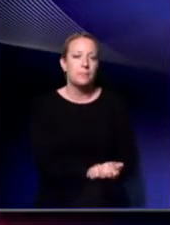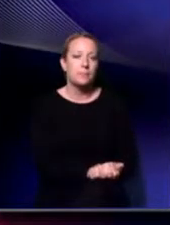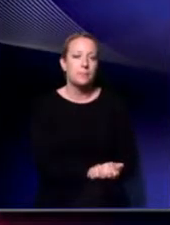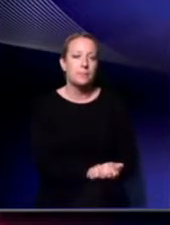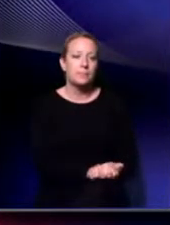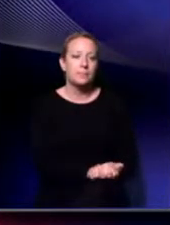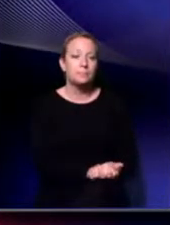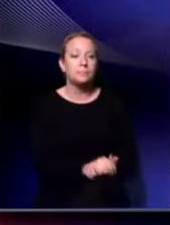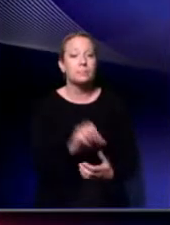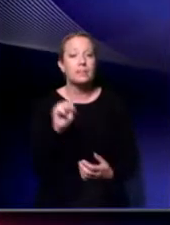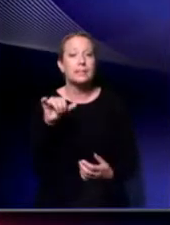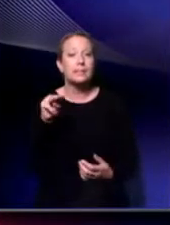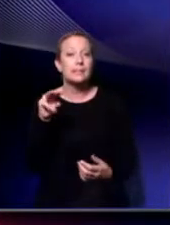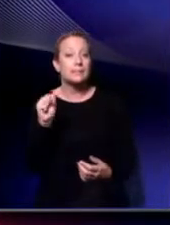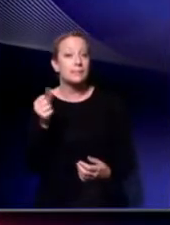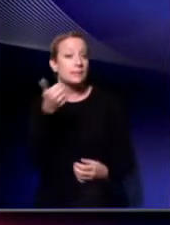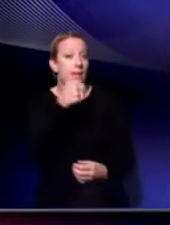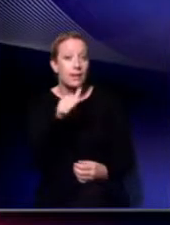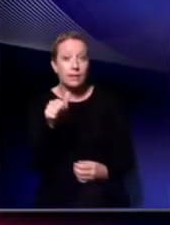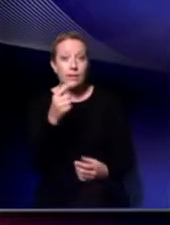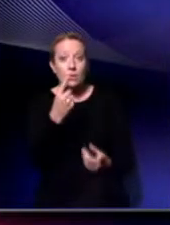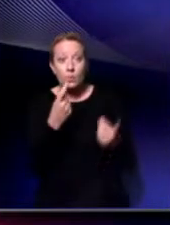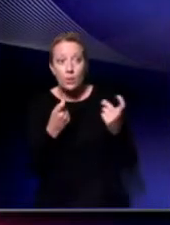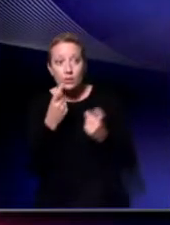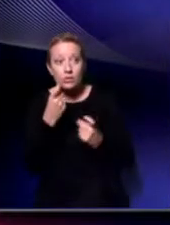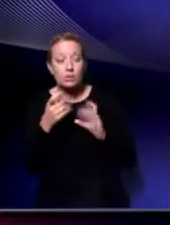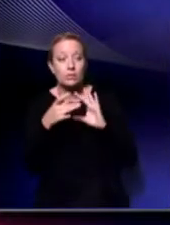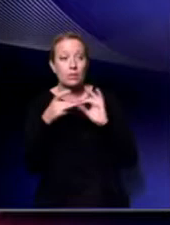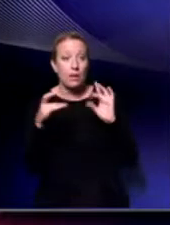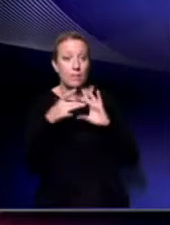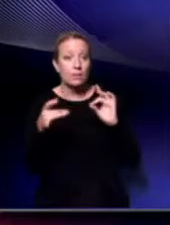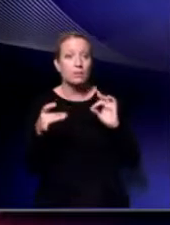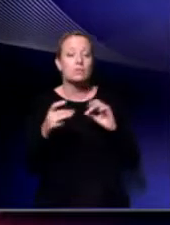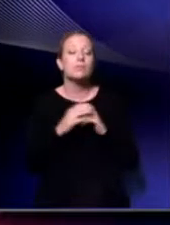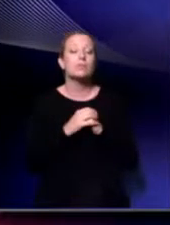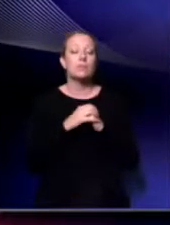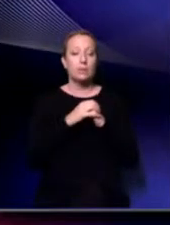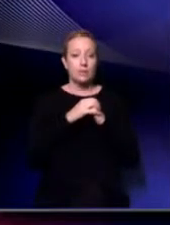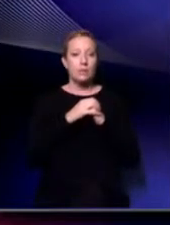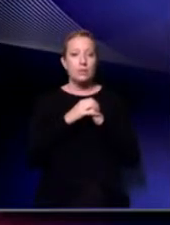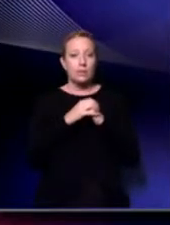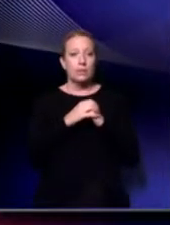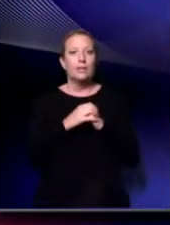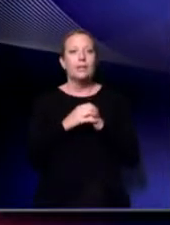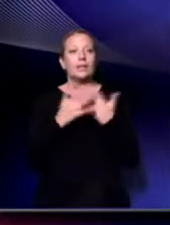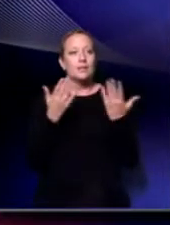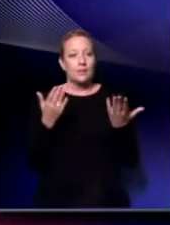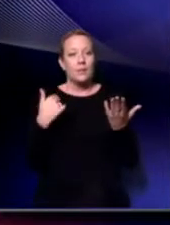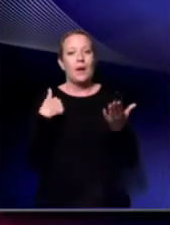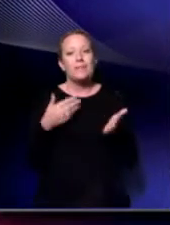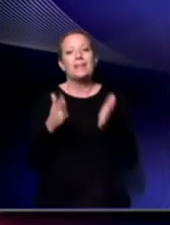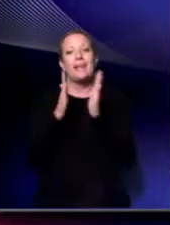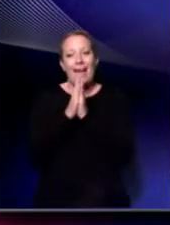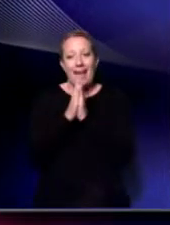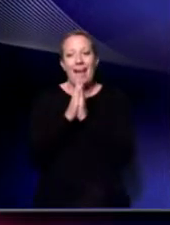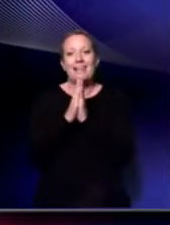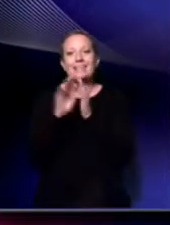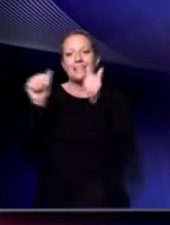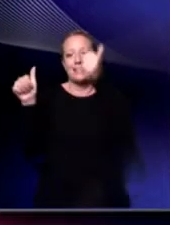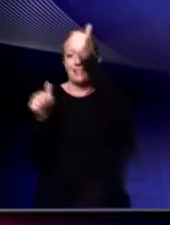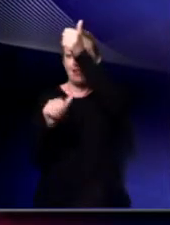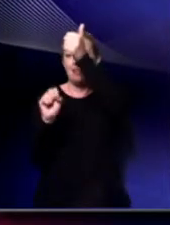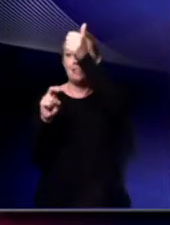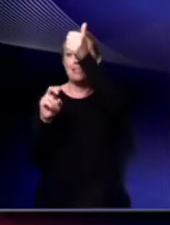Any questions or comments? So what I'm going to ask this illustrious subcommittee to do is to